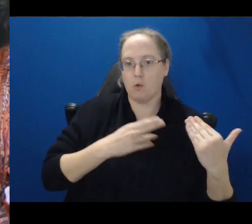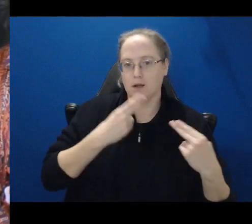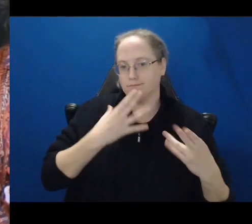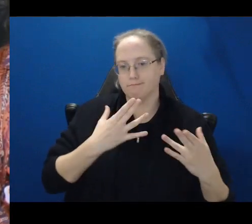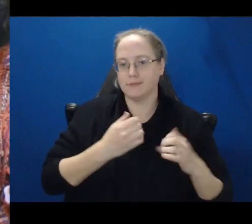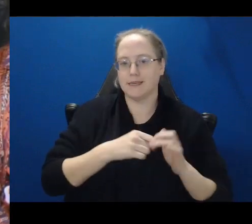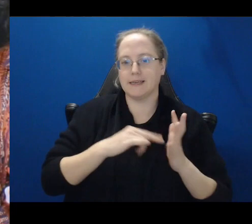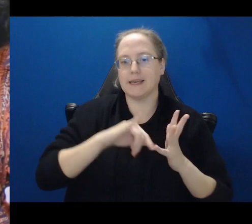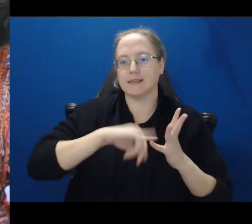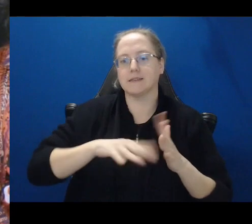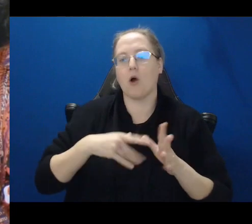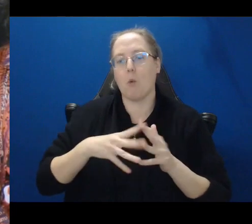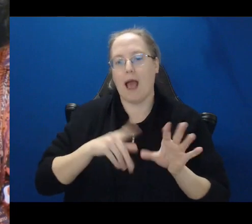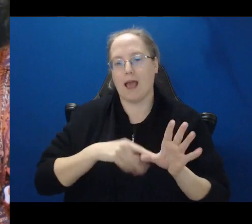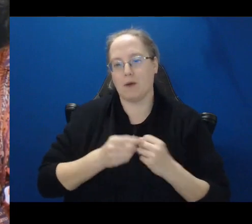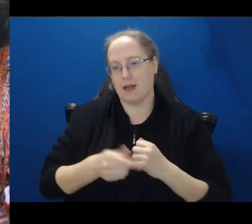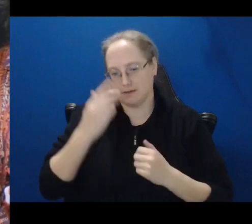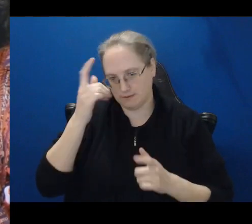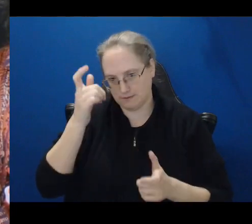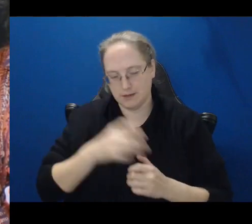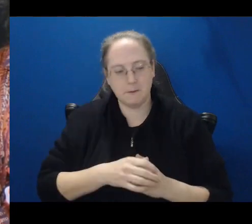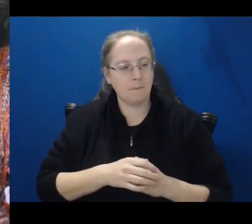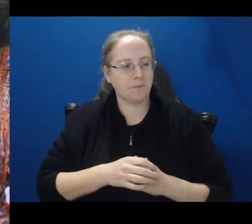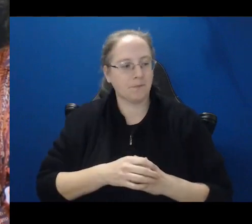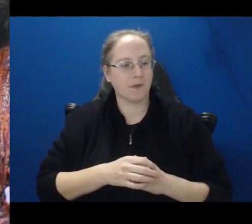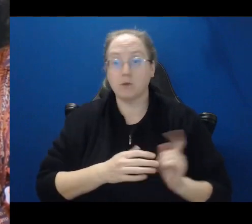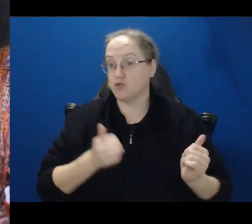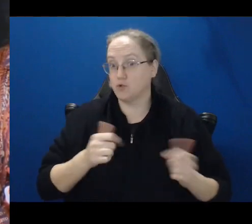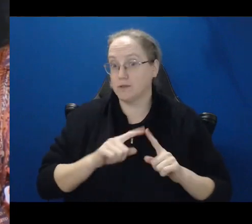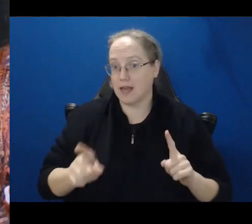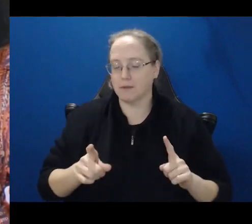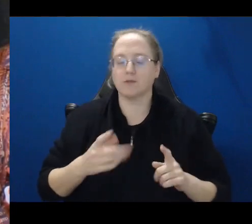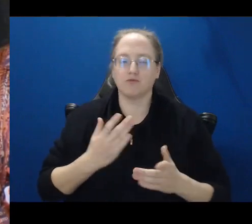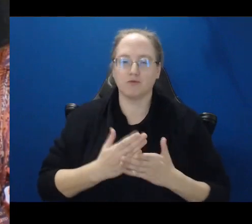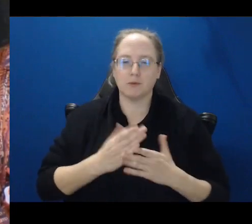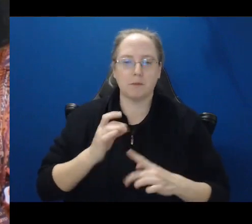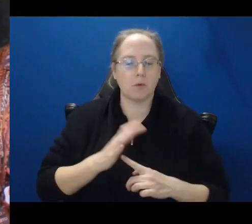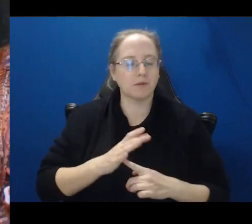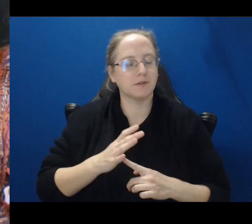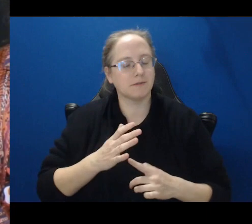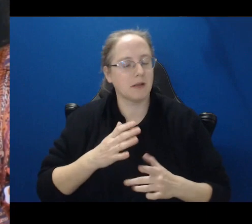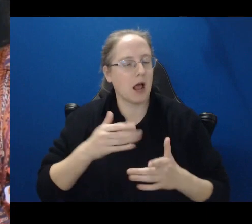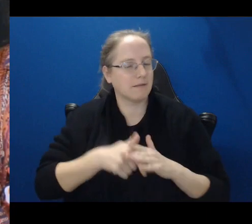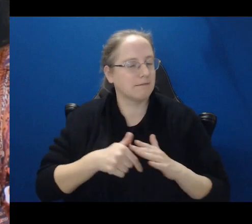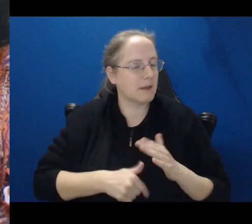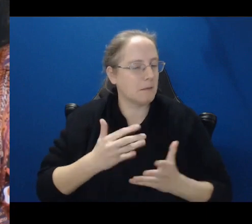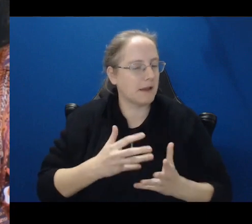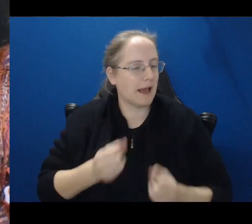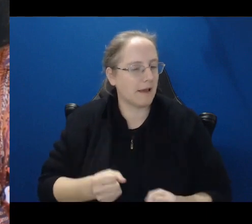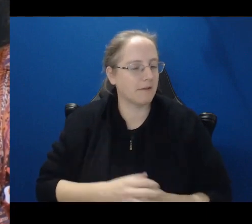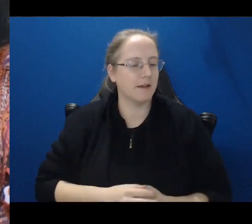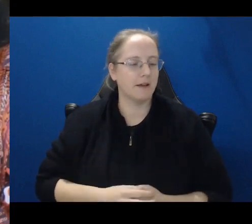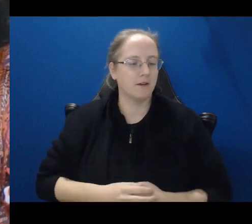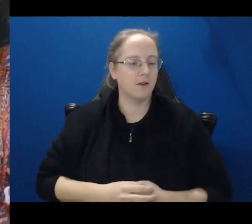Helen, which is such a great statement, a really loaded one. So I wanted to ask, Helen, why did that become so important